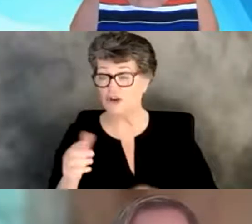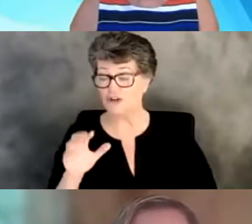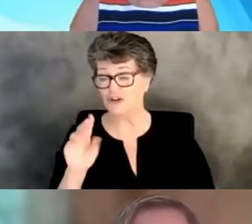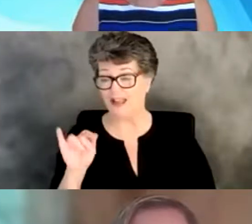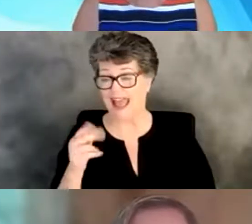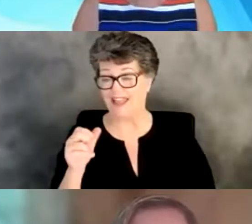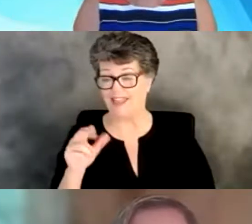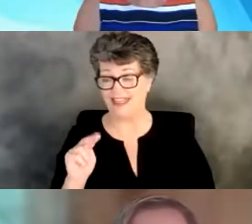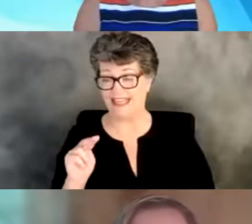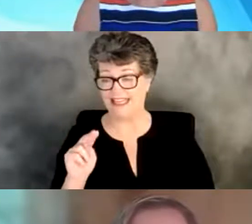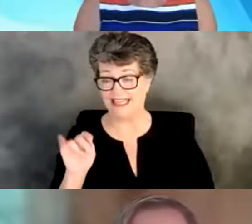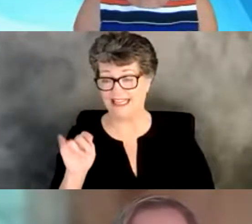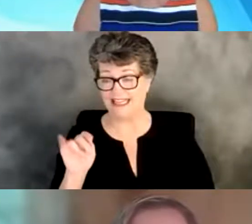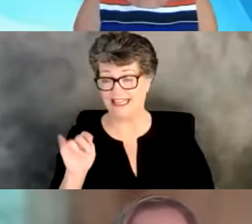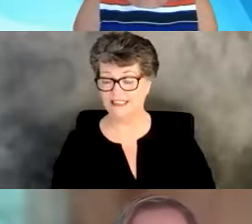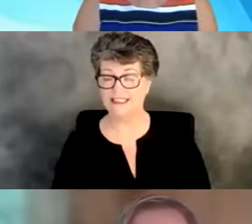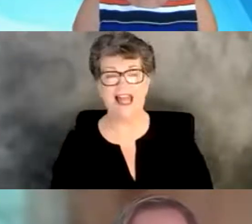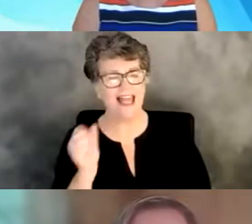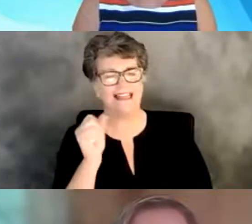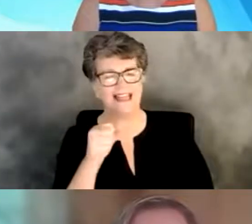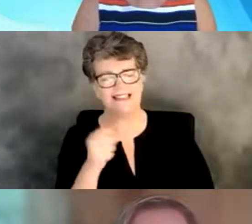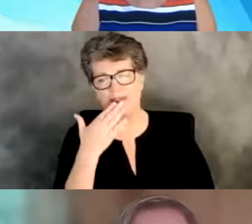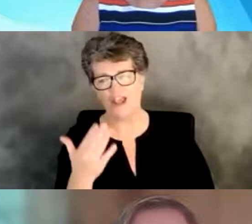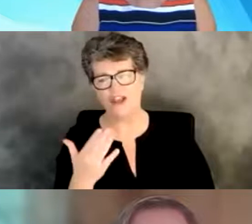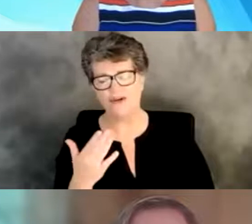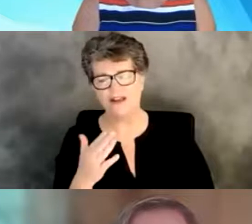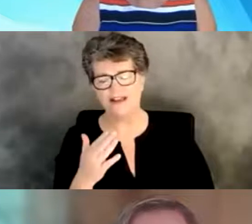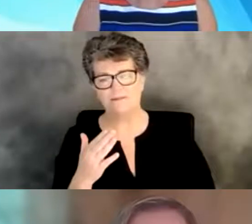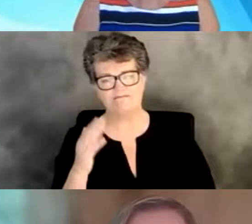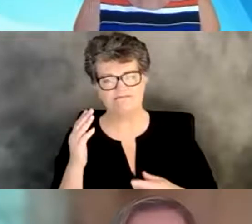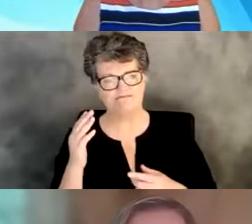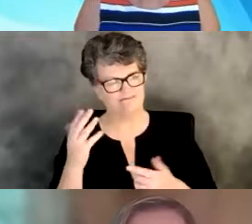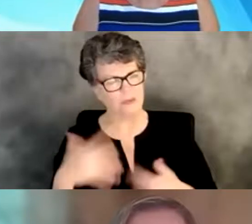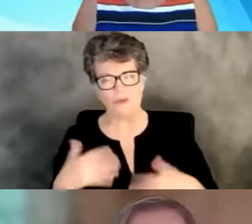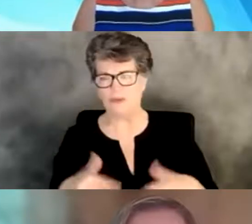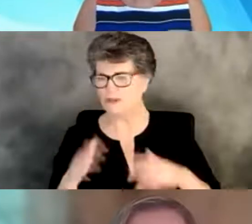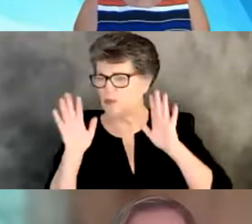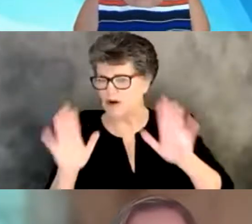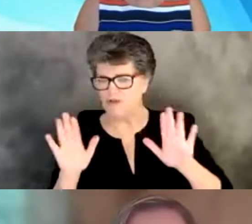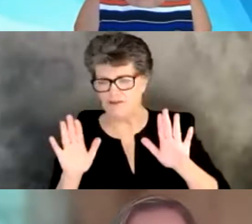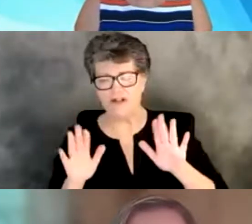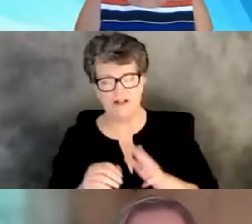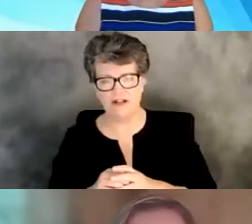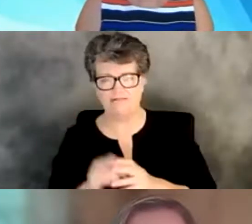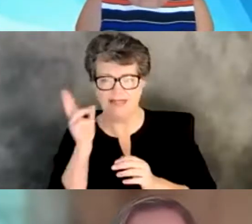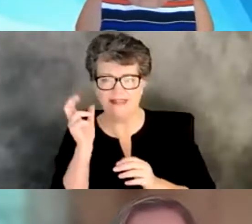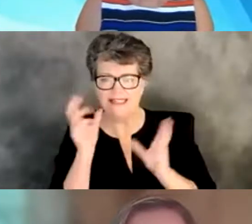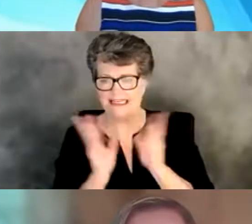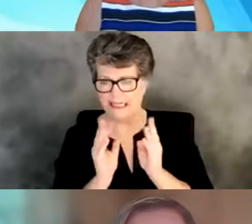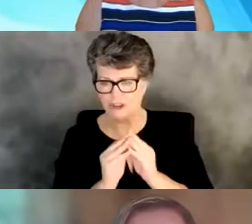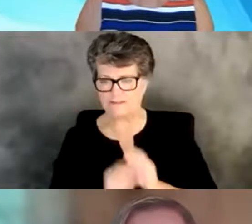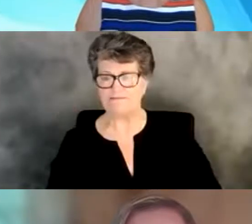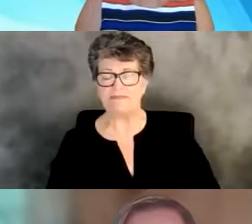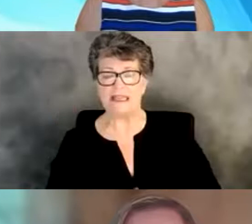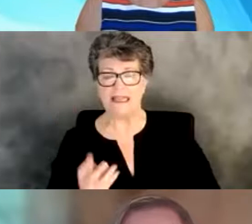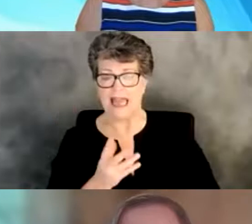Kelly. Yes, thank you. This has been a wonderful listening session, and